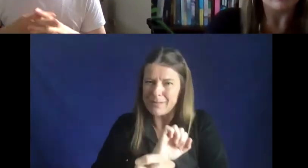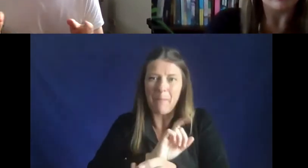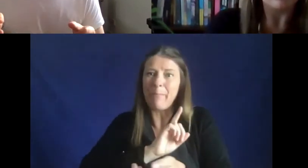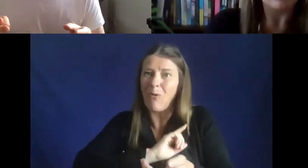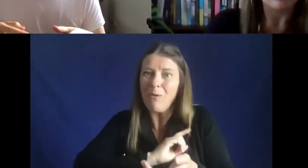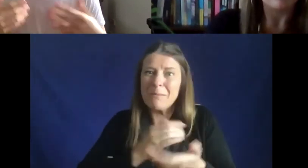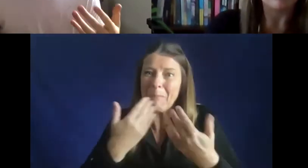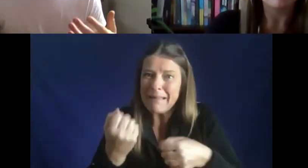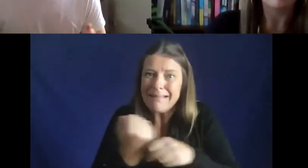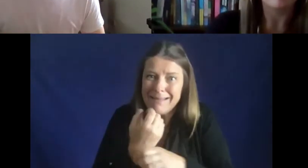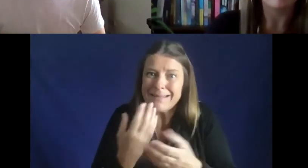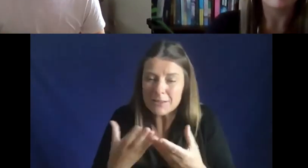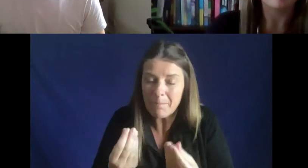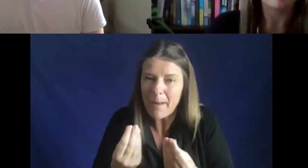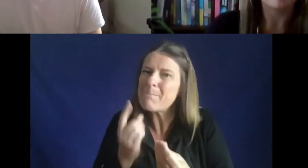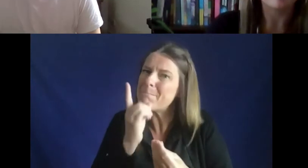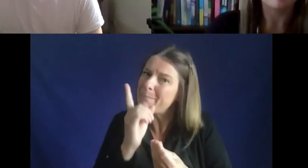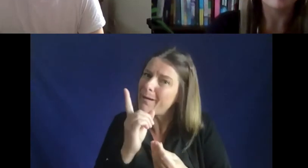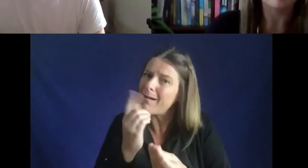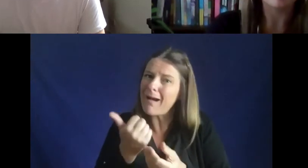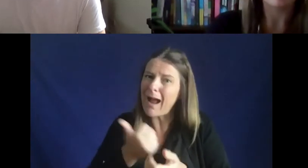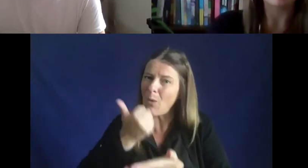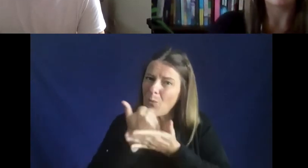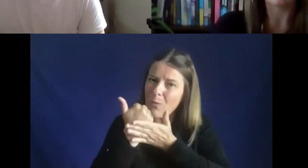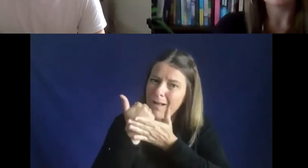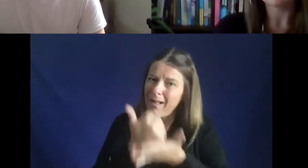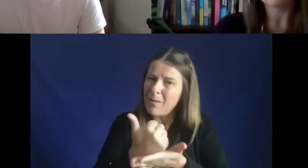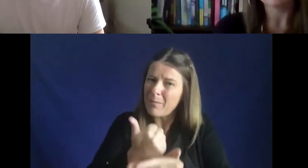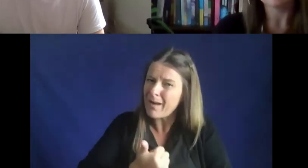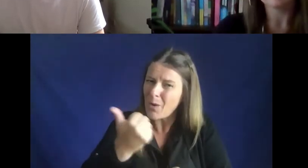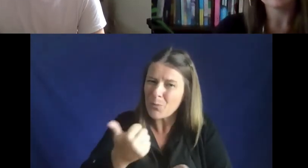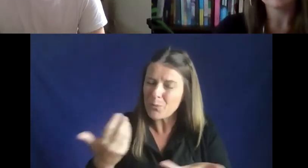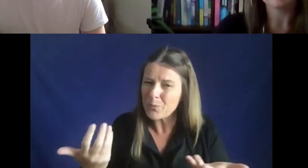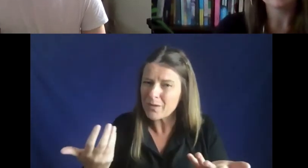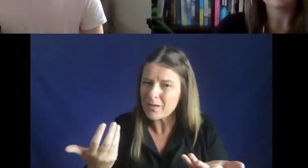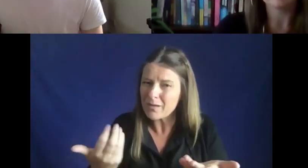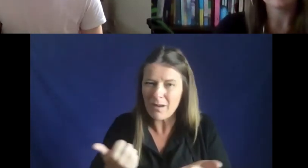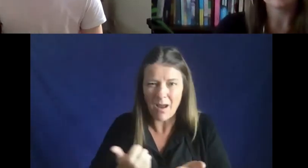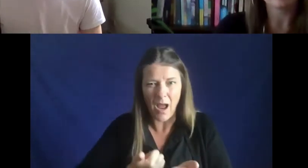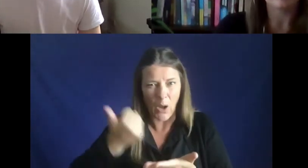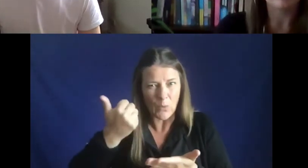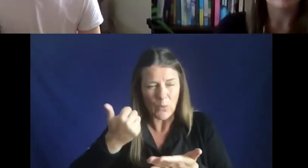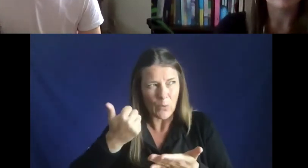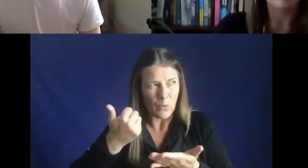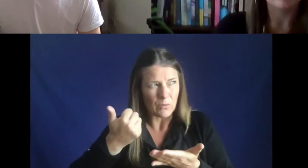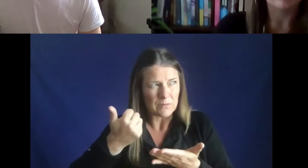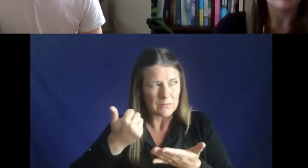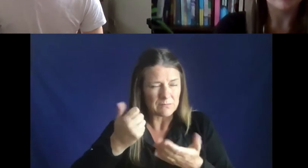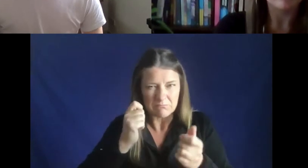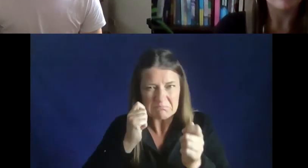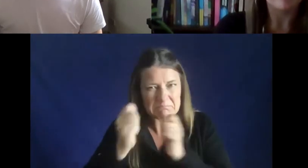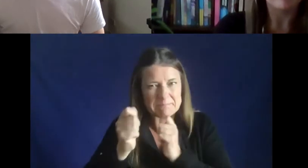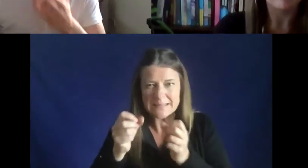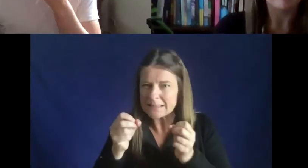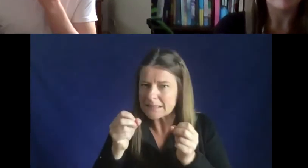And how can we sort of expose a system in order to help the people that are deeply affected by it? And